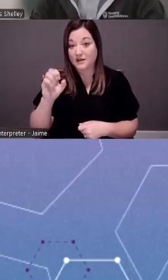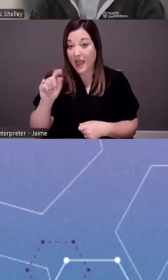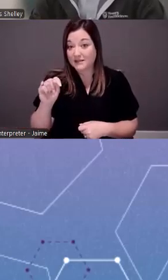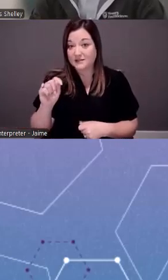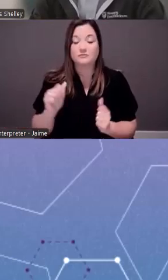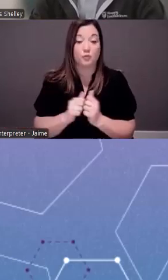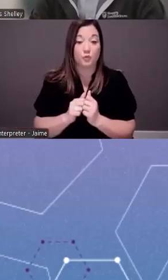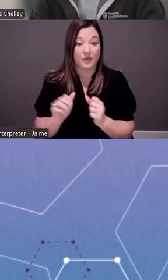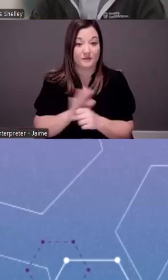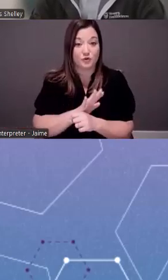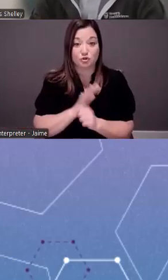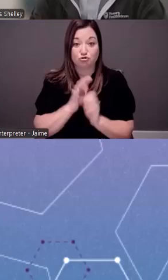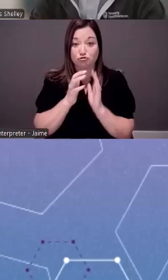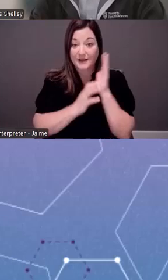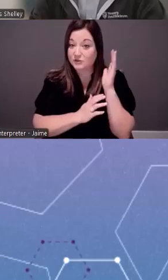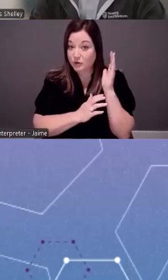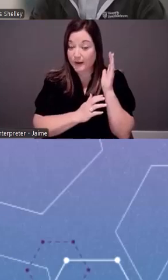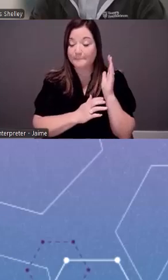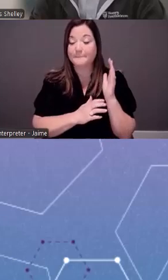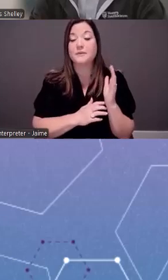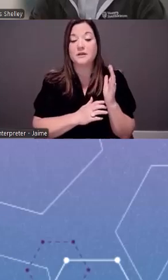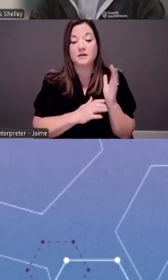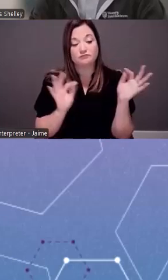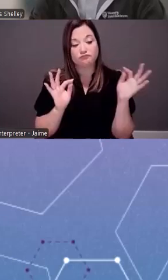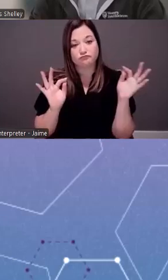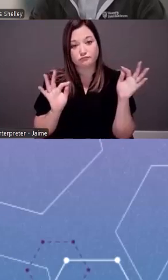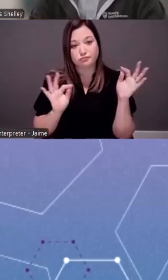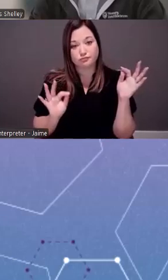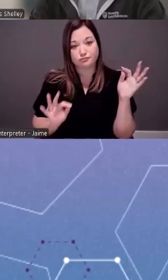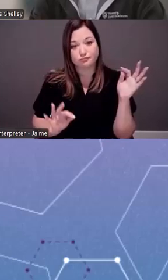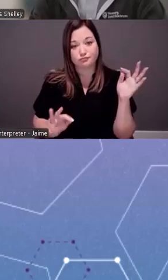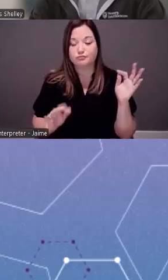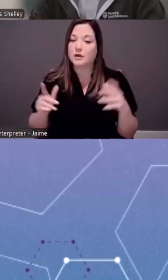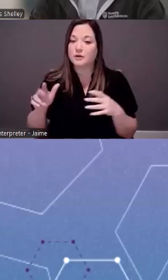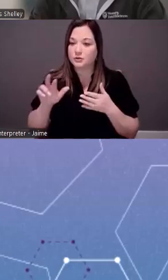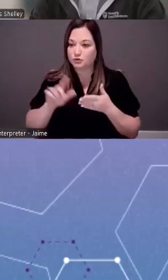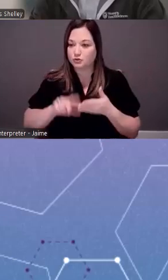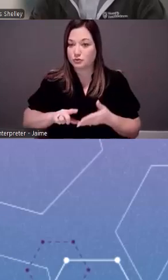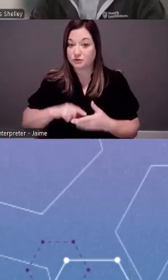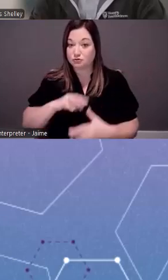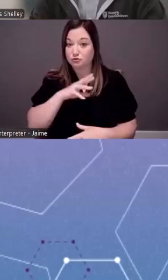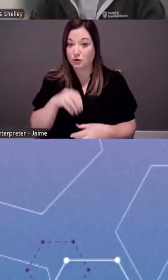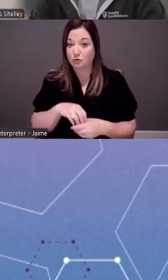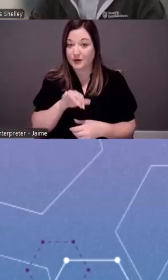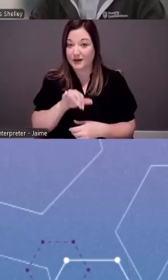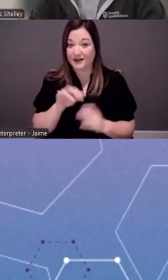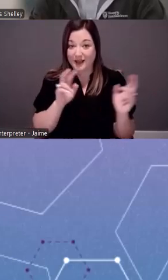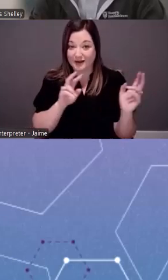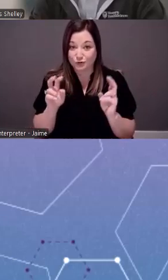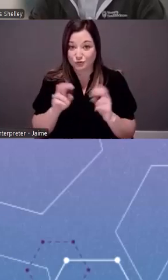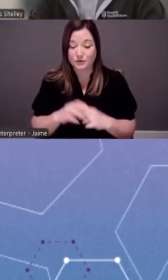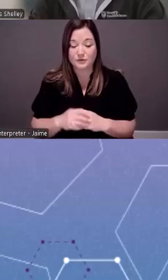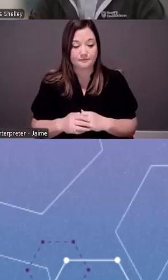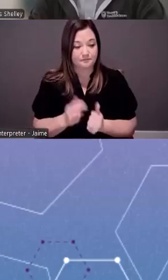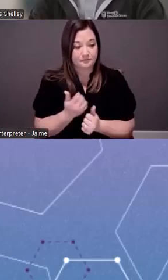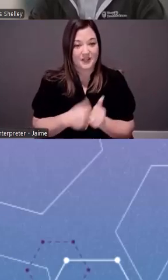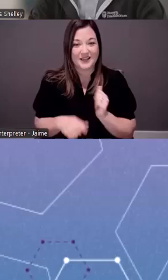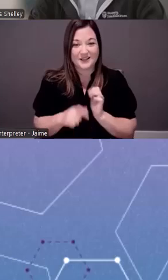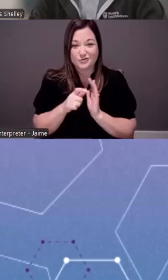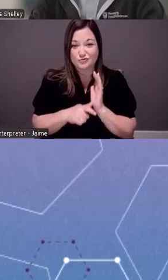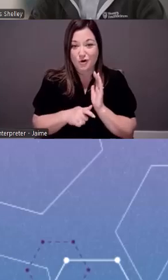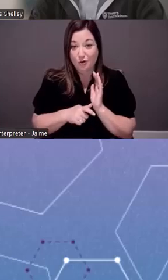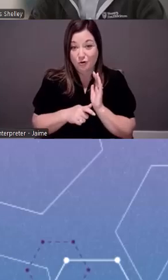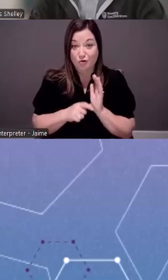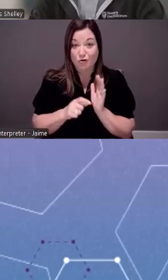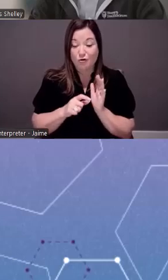transcript text that outlines the research that is covered in this issue. And each research article that is addressed